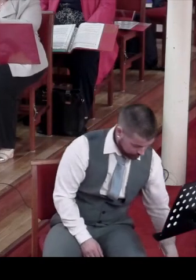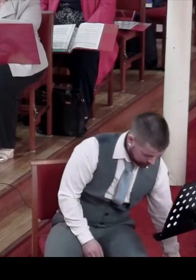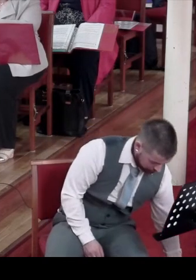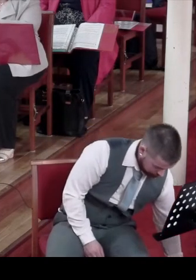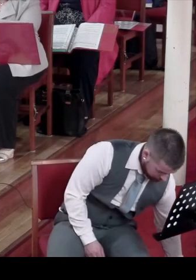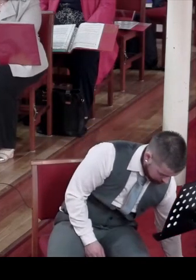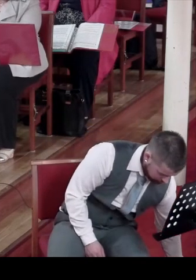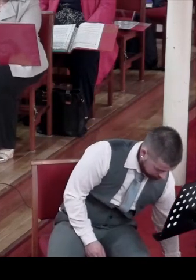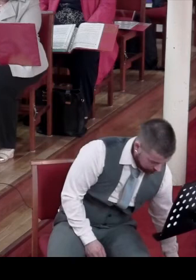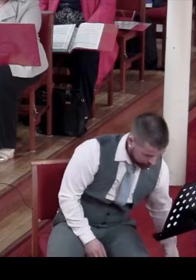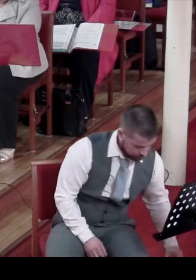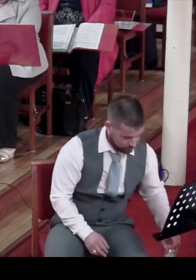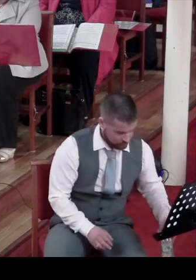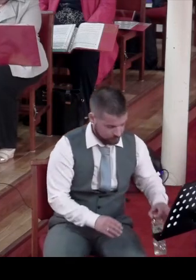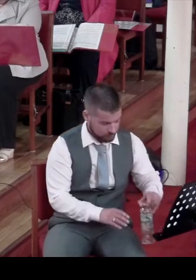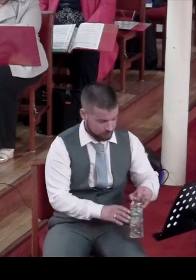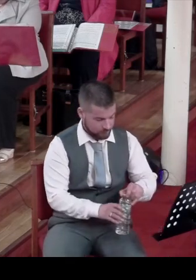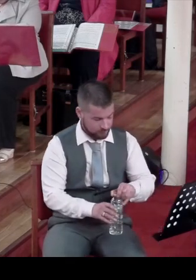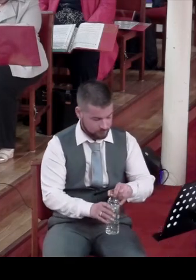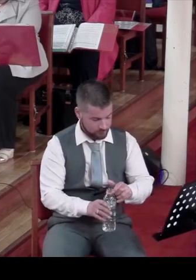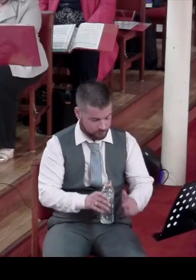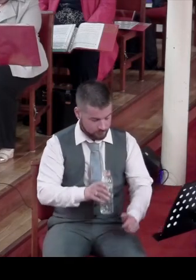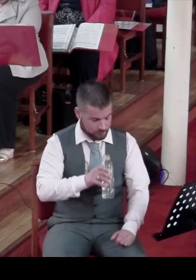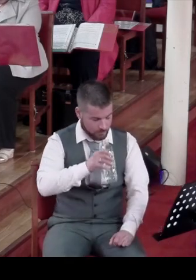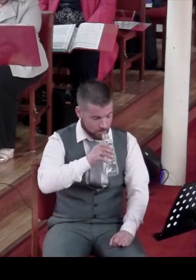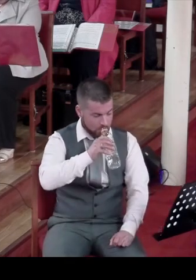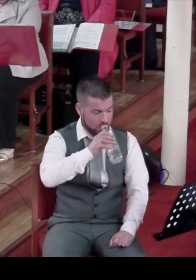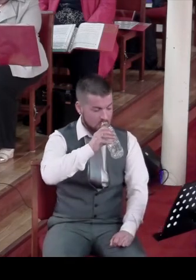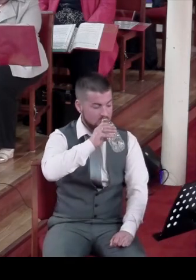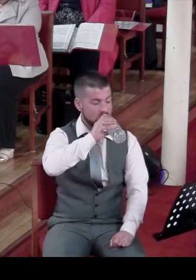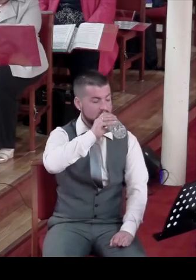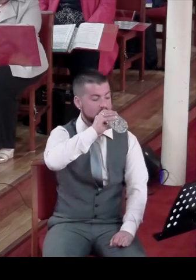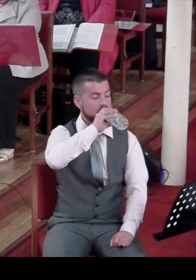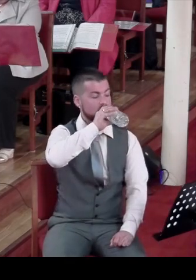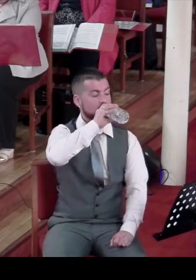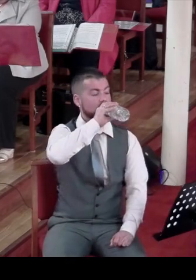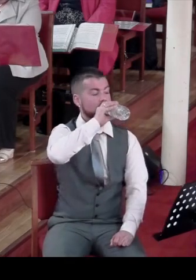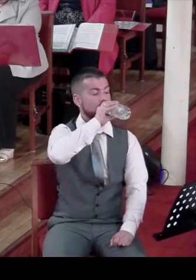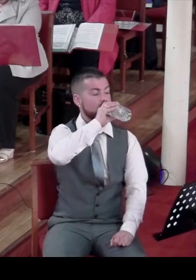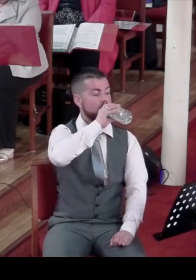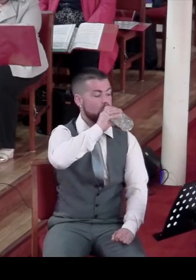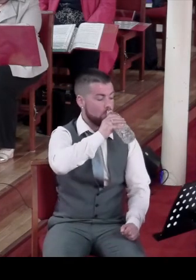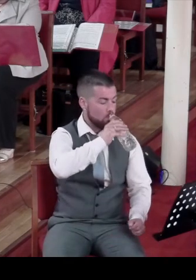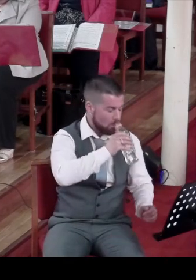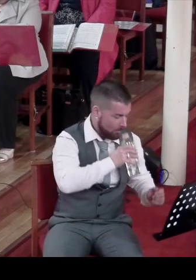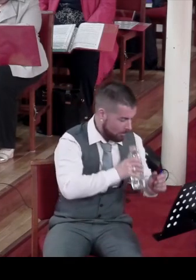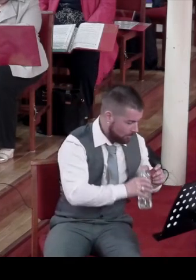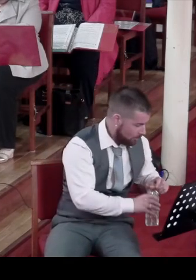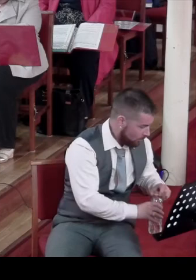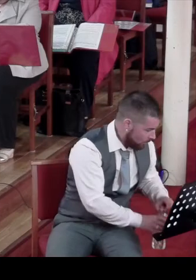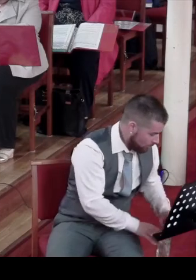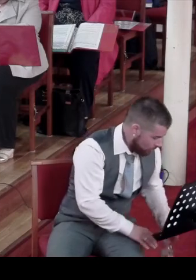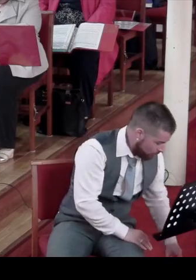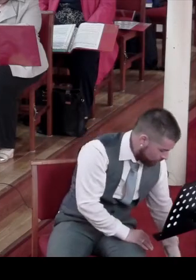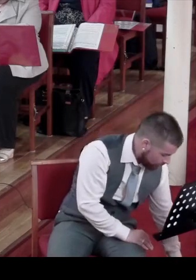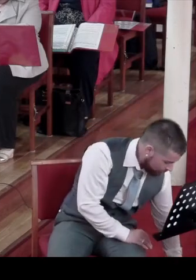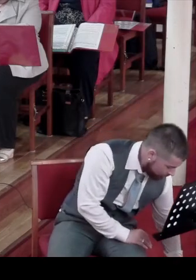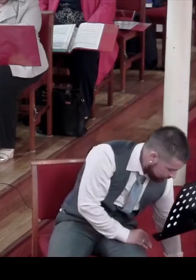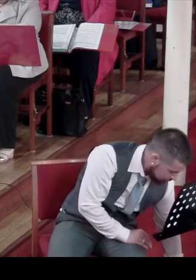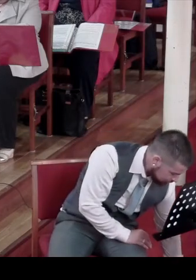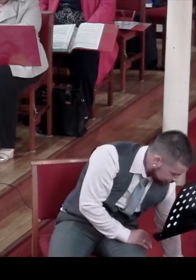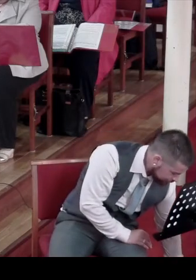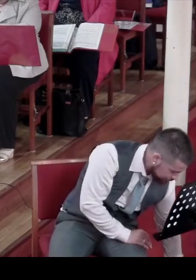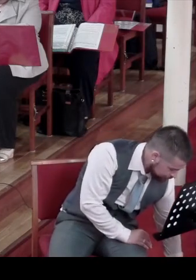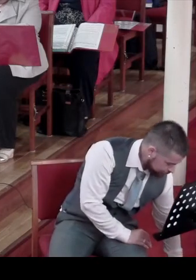and Paula Maguire and their families, those trying to rebuild their lives after the death